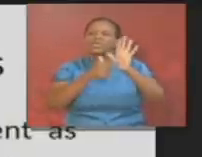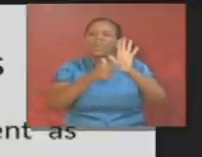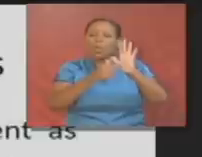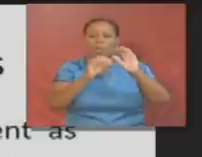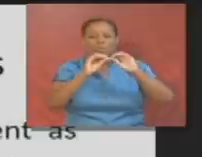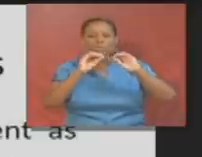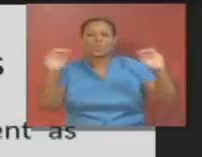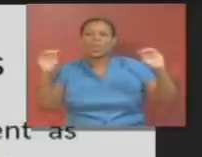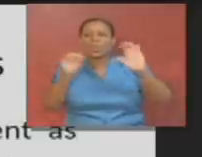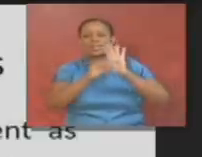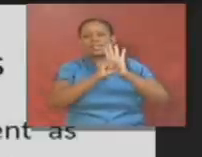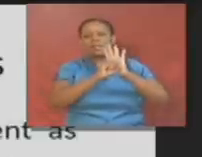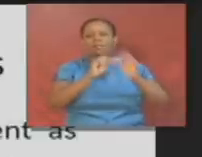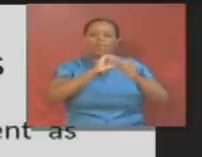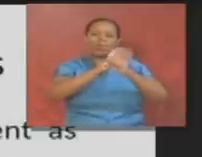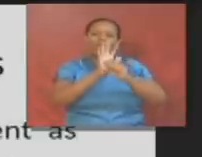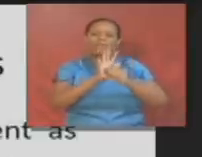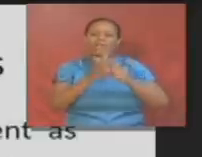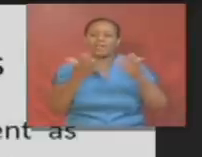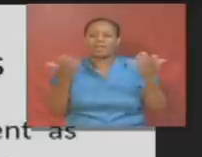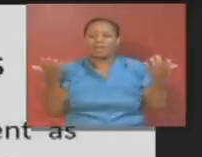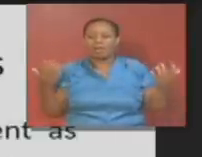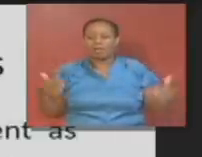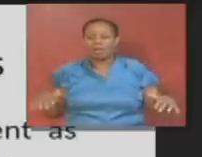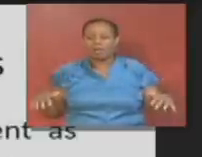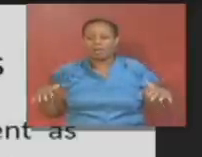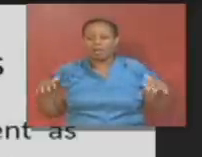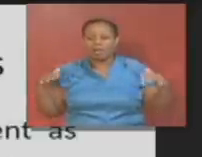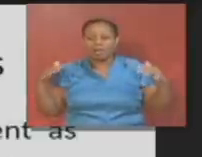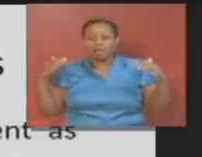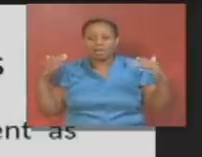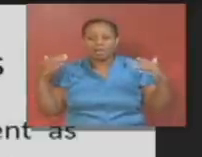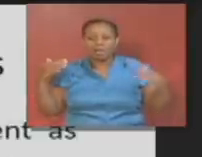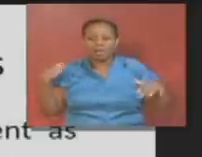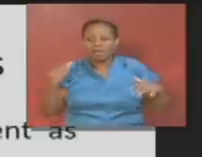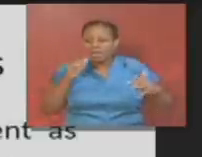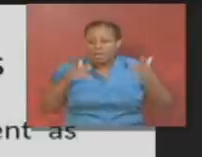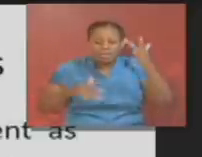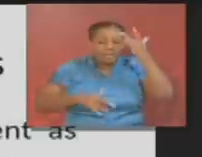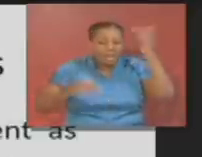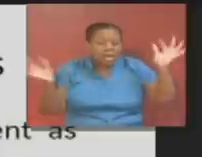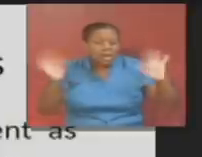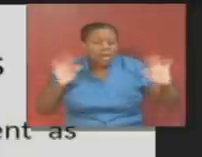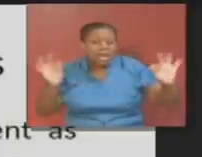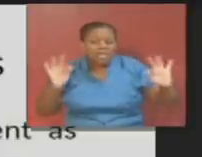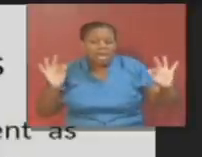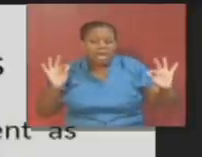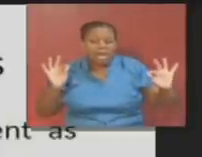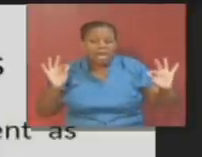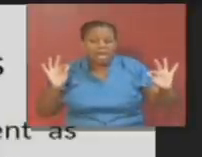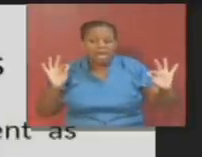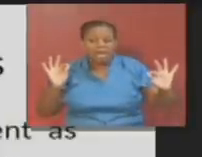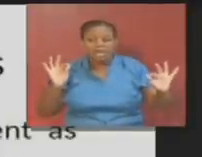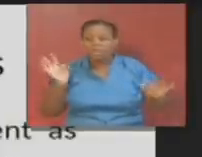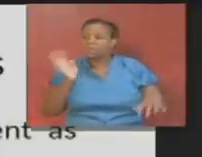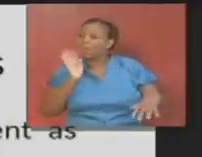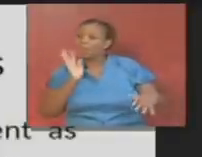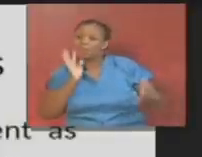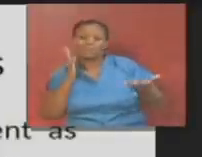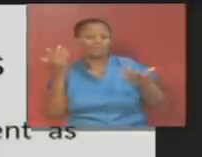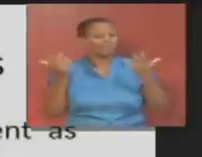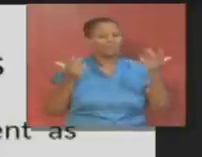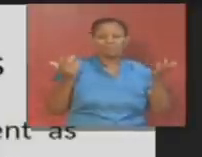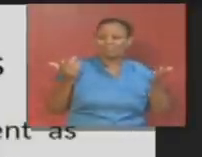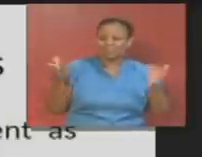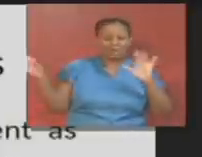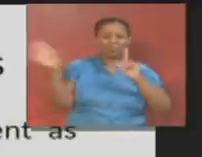people who have not yet shown, who are infected but have not yet shown any signs or symptoms of COVID-19.